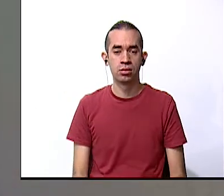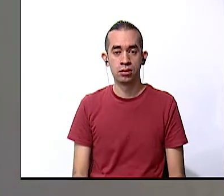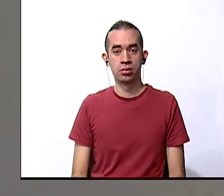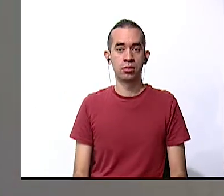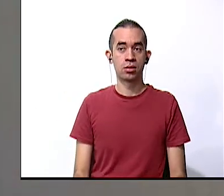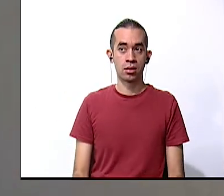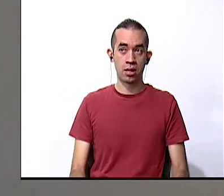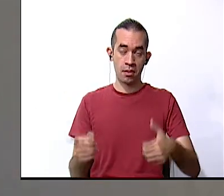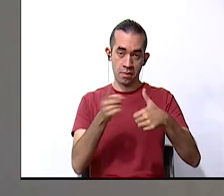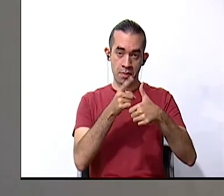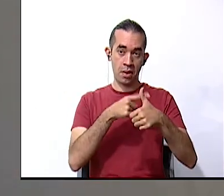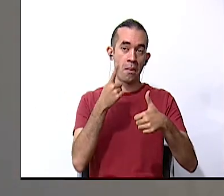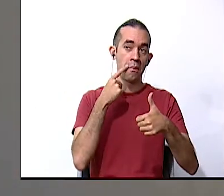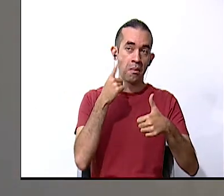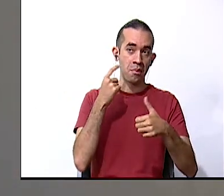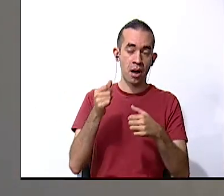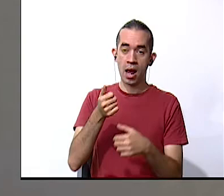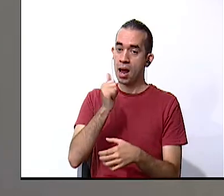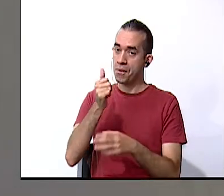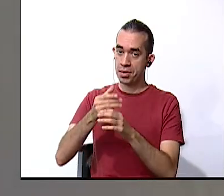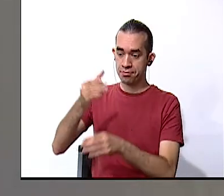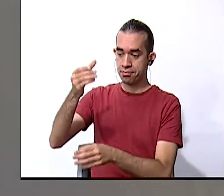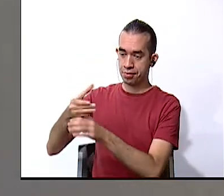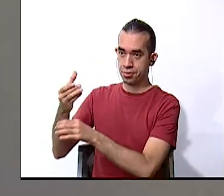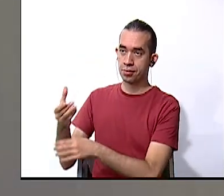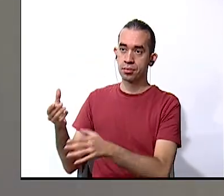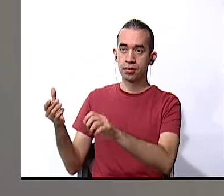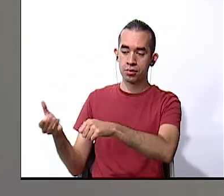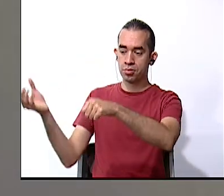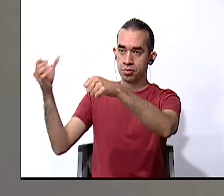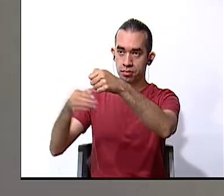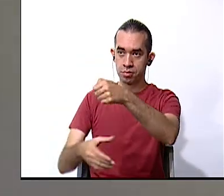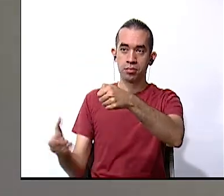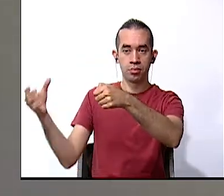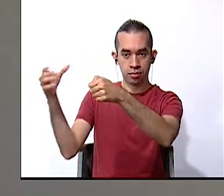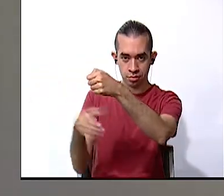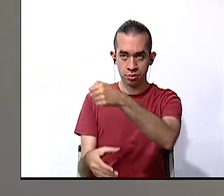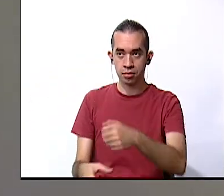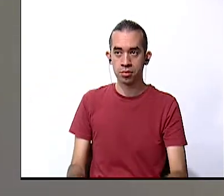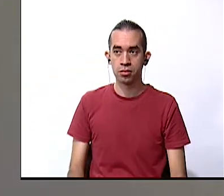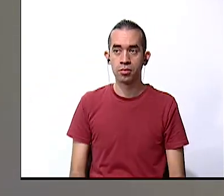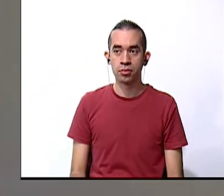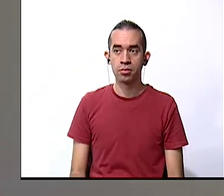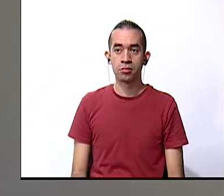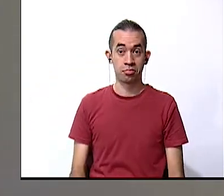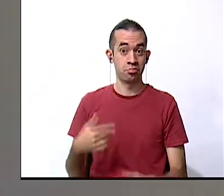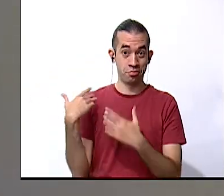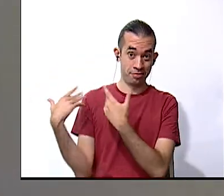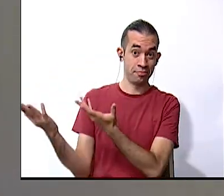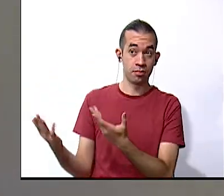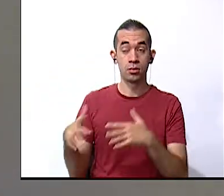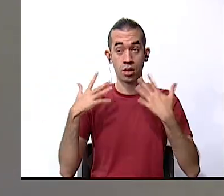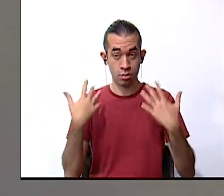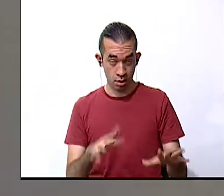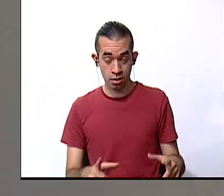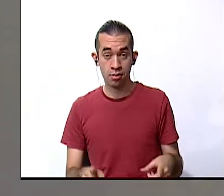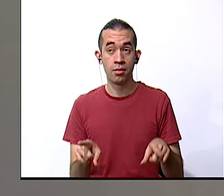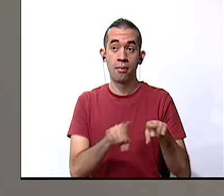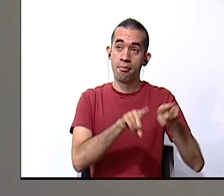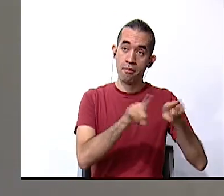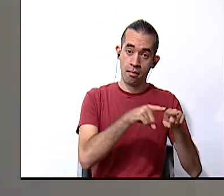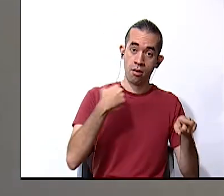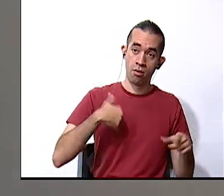First, my father puts 2 bottles of water in the emergency kit. Then my brother